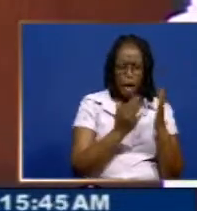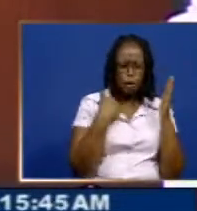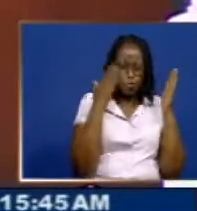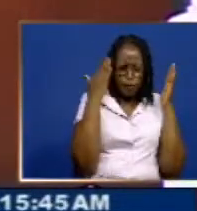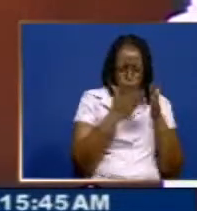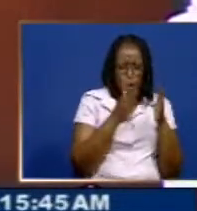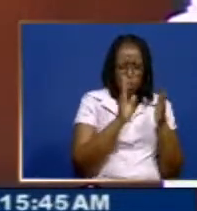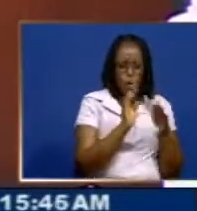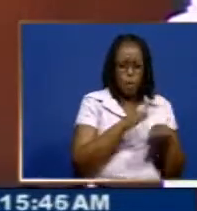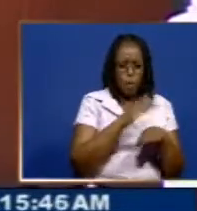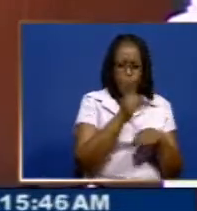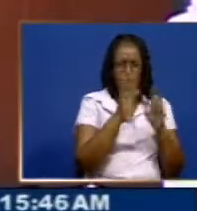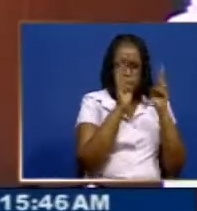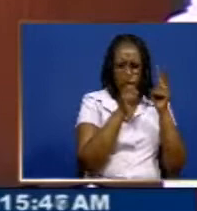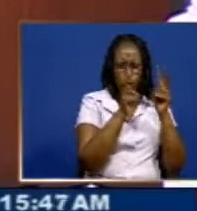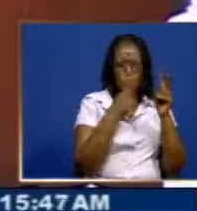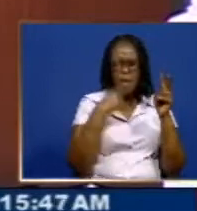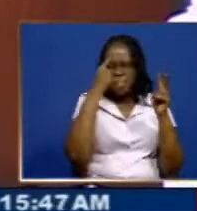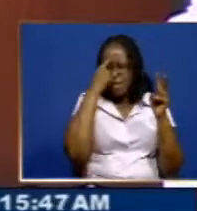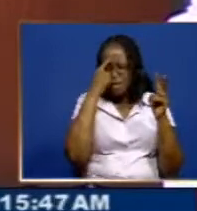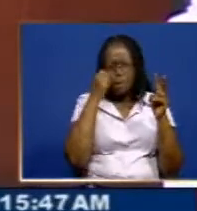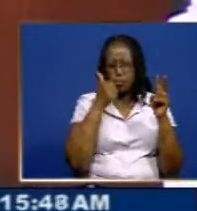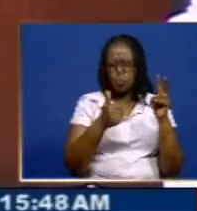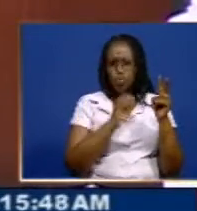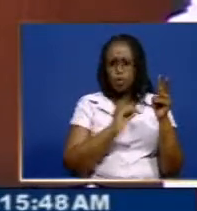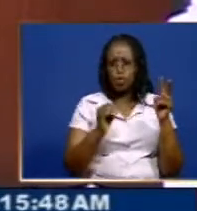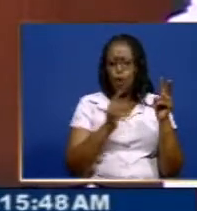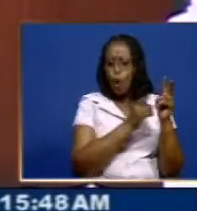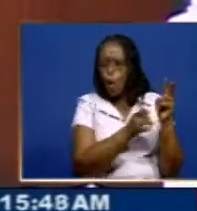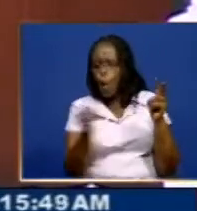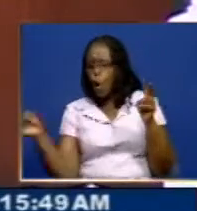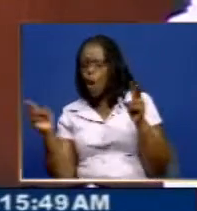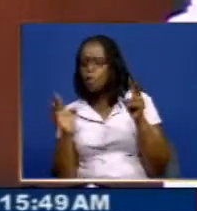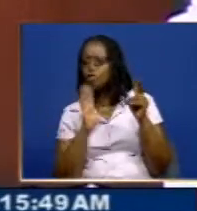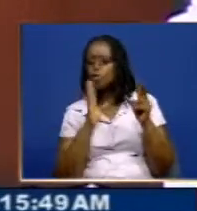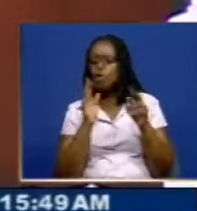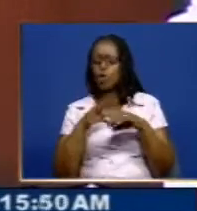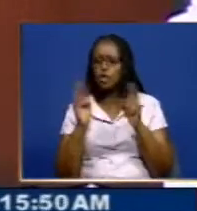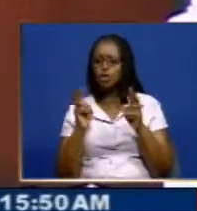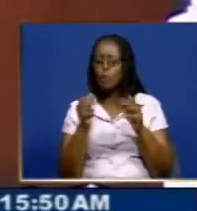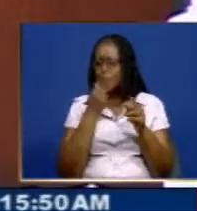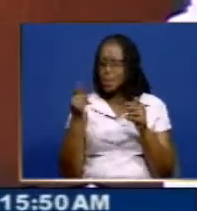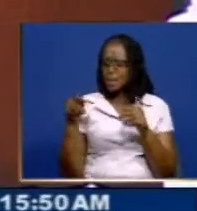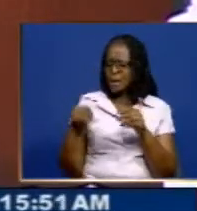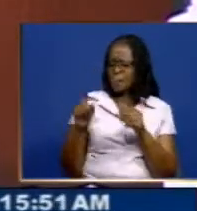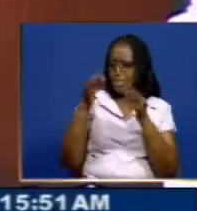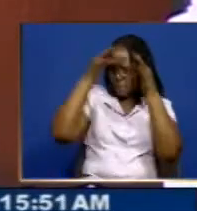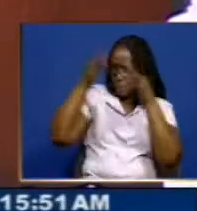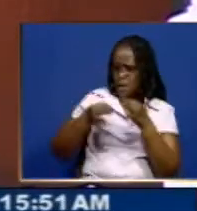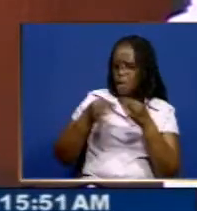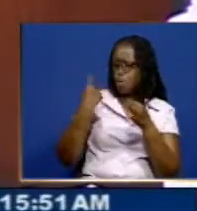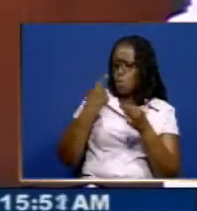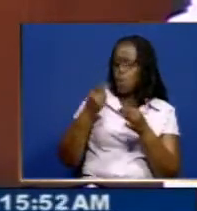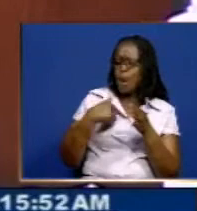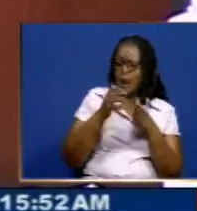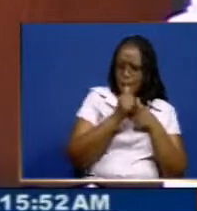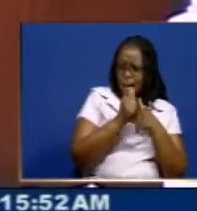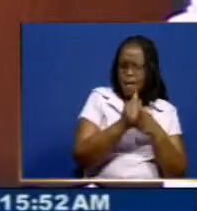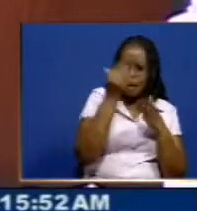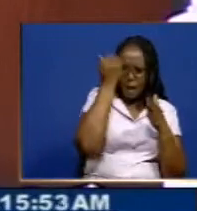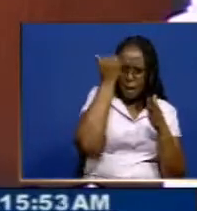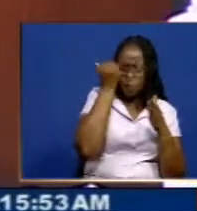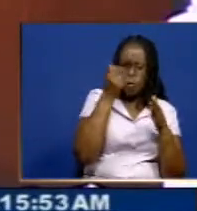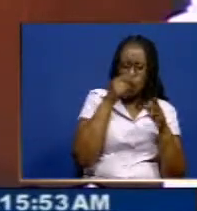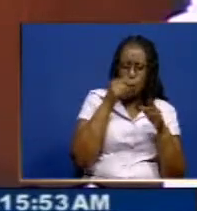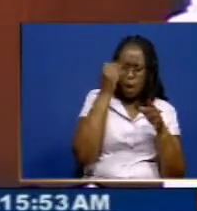don't think it is fair if all of them speak on the same subject matter. Let them make an election. Who is the lead counsel who will argue one matters, so that we can